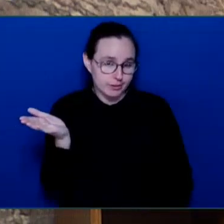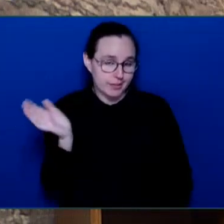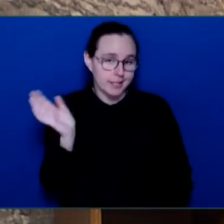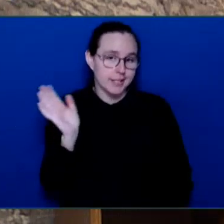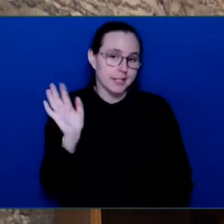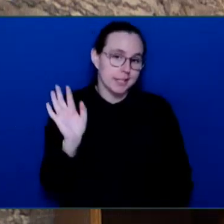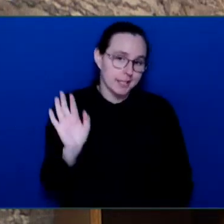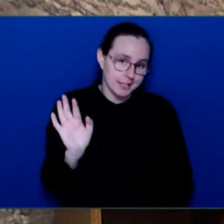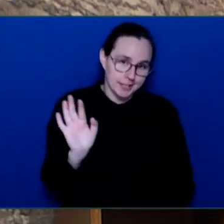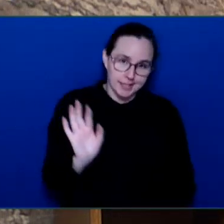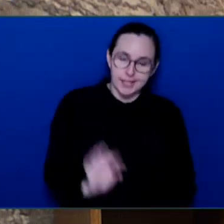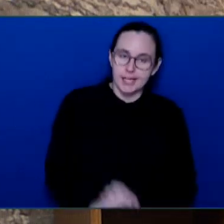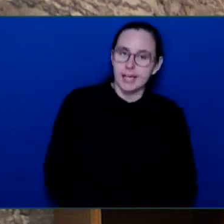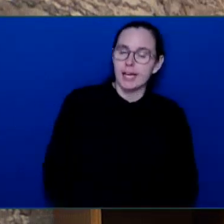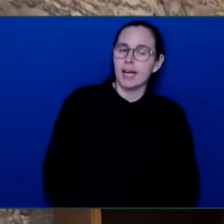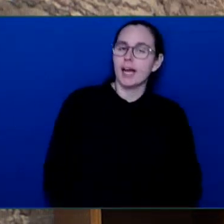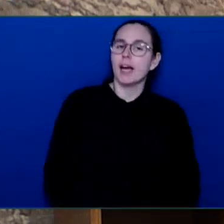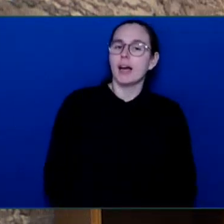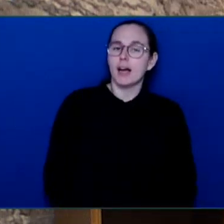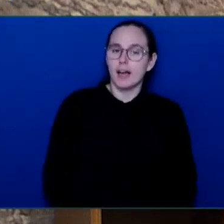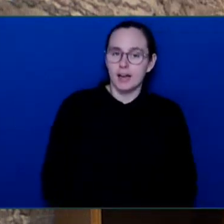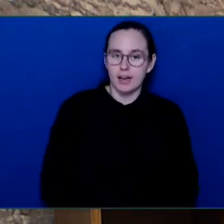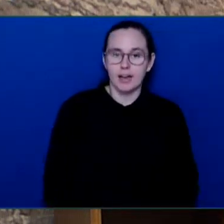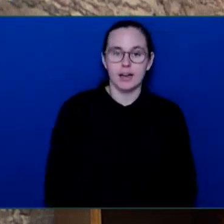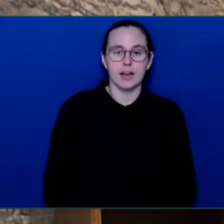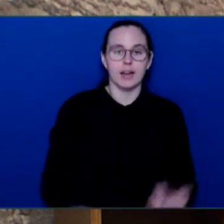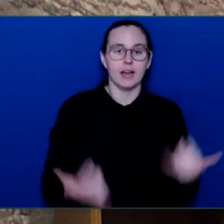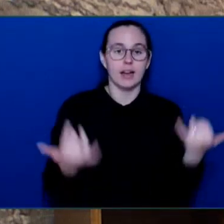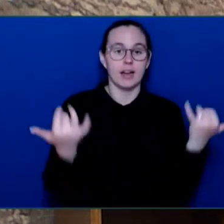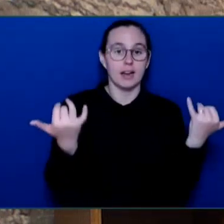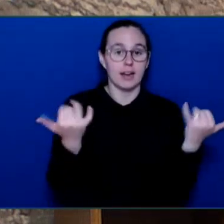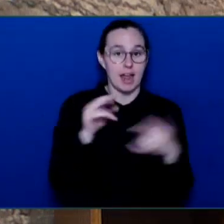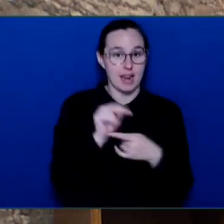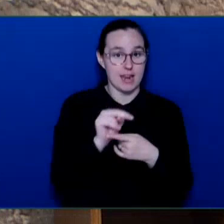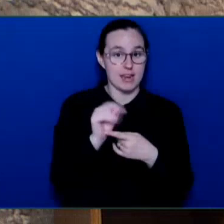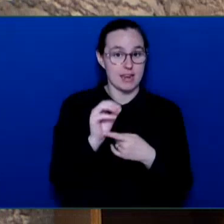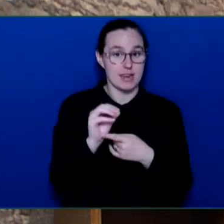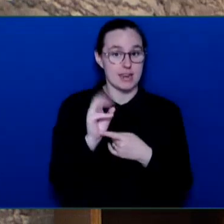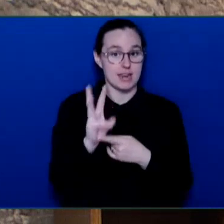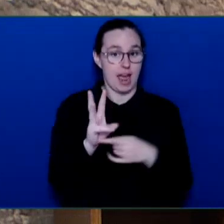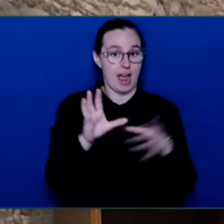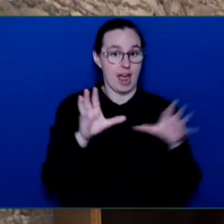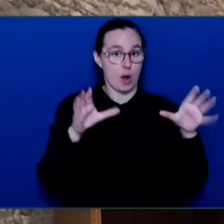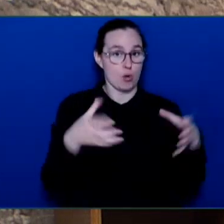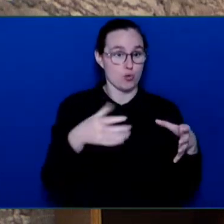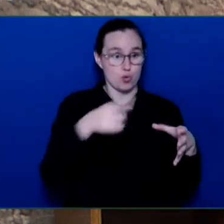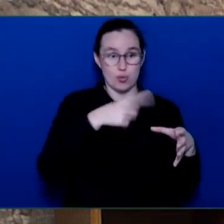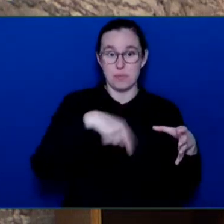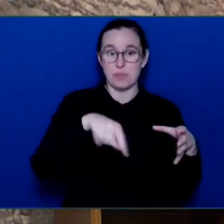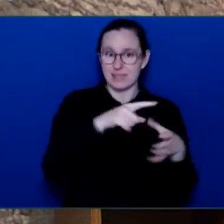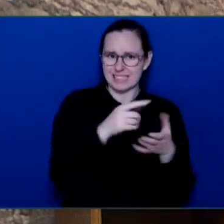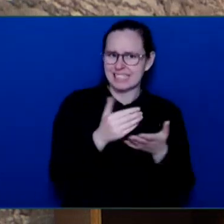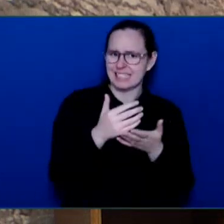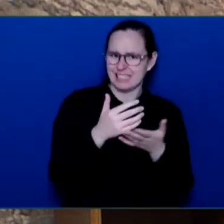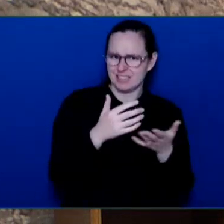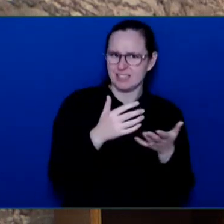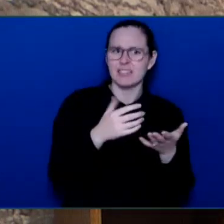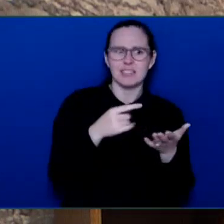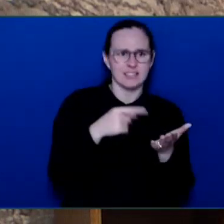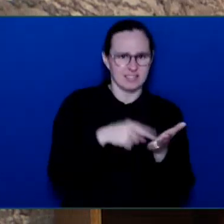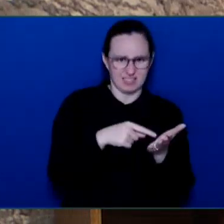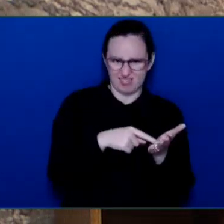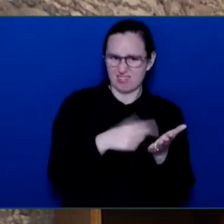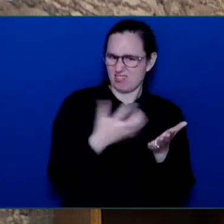Communications Group has been amassing millions from NDP government communication contracts and NDP caucus advertising. The